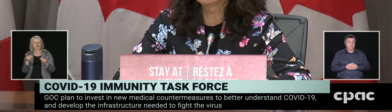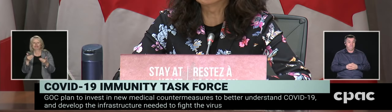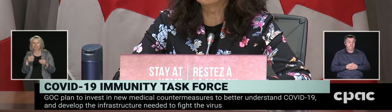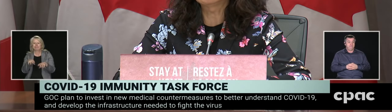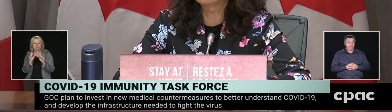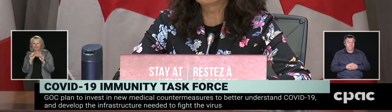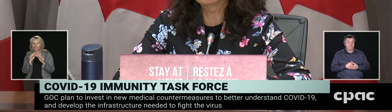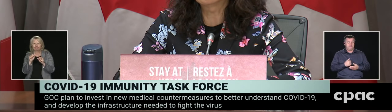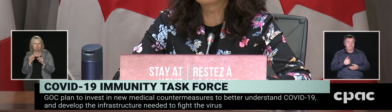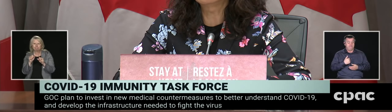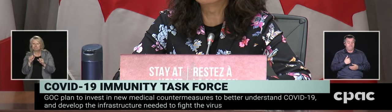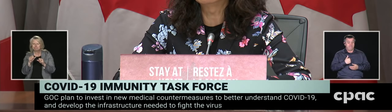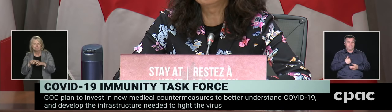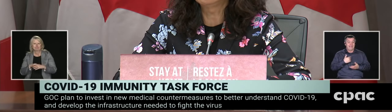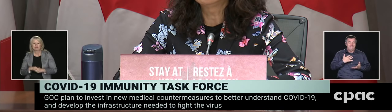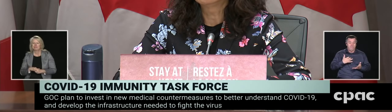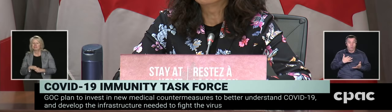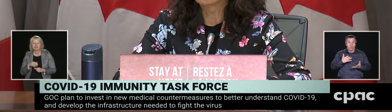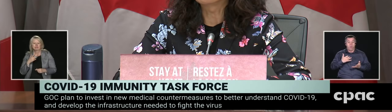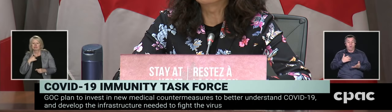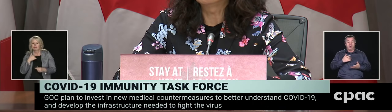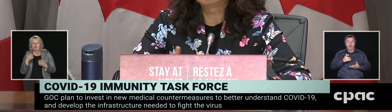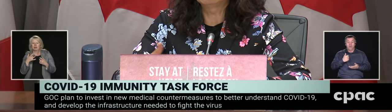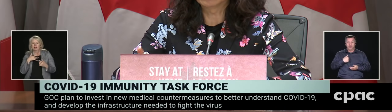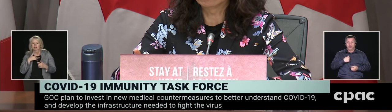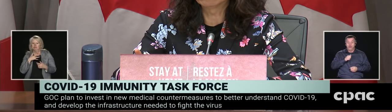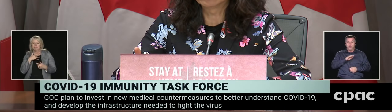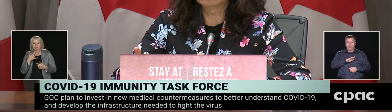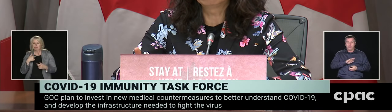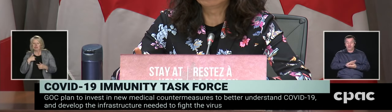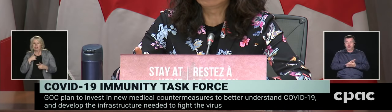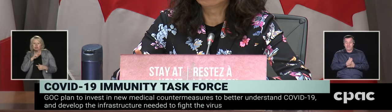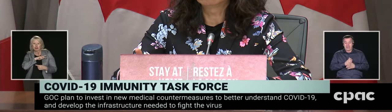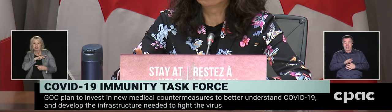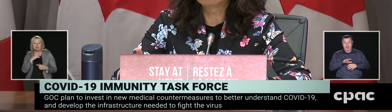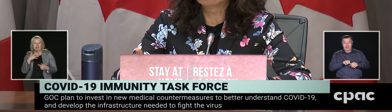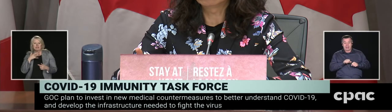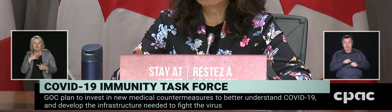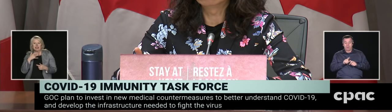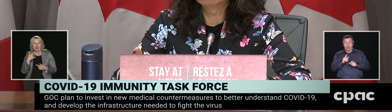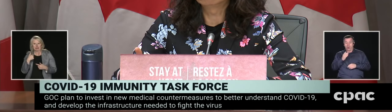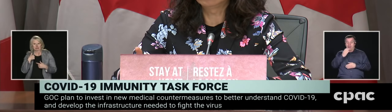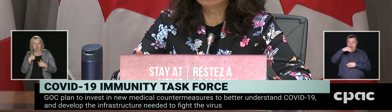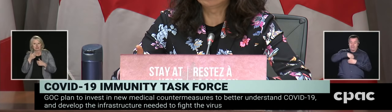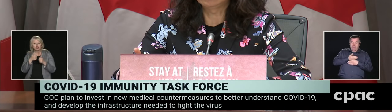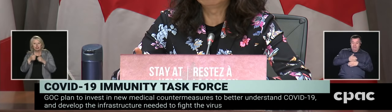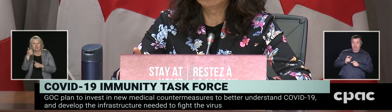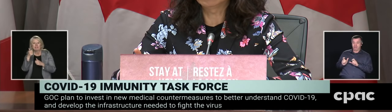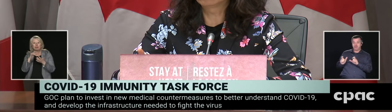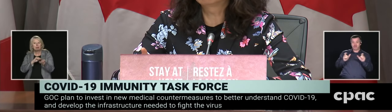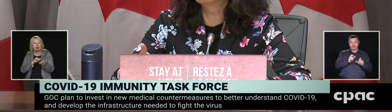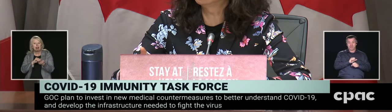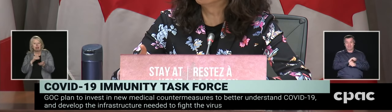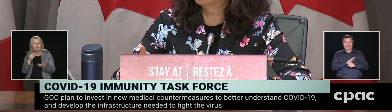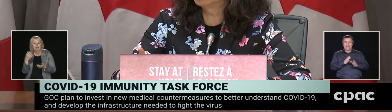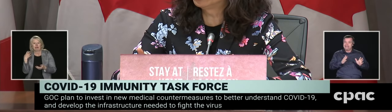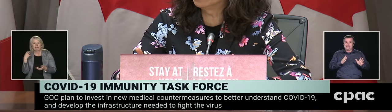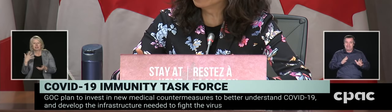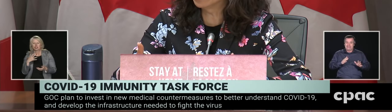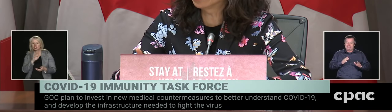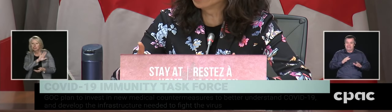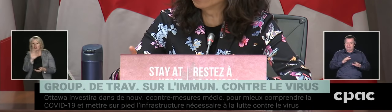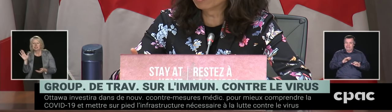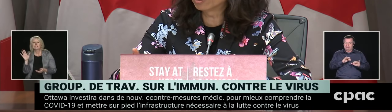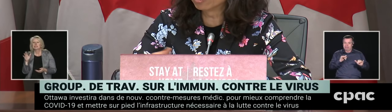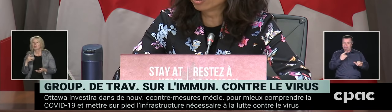I personally think that, we, as the chief medical officers, we would, really be extremely cautious